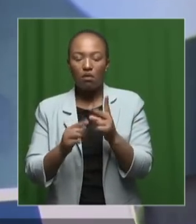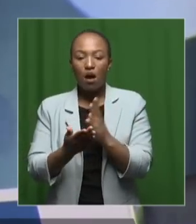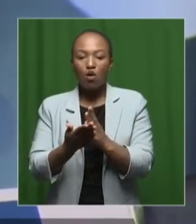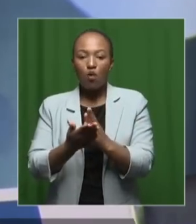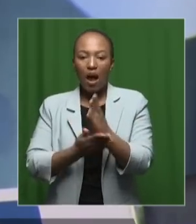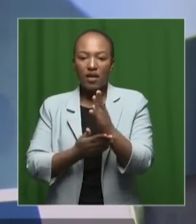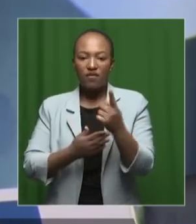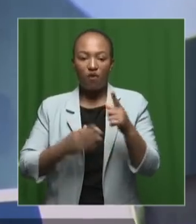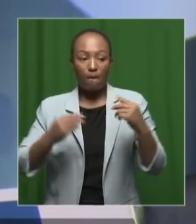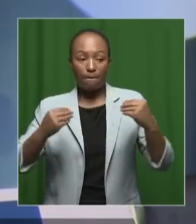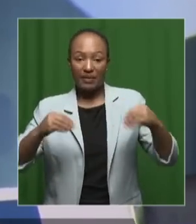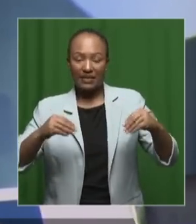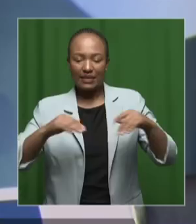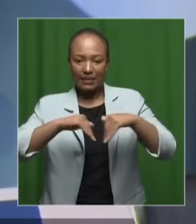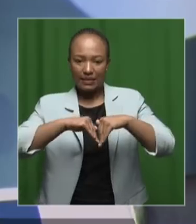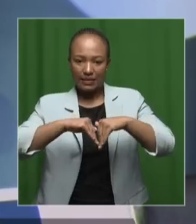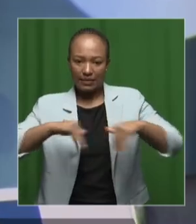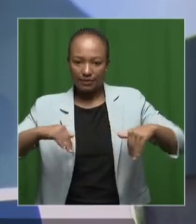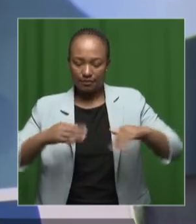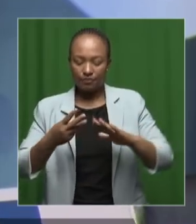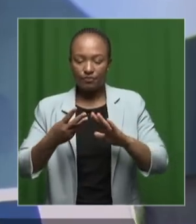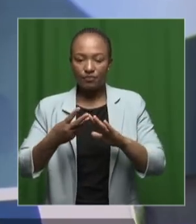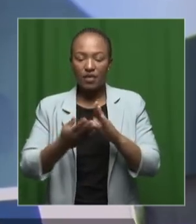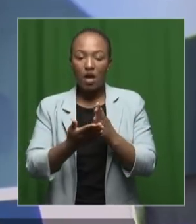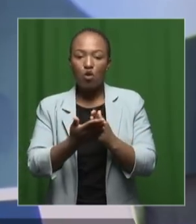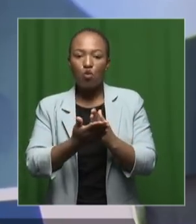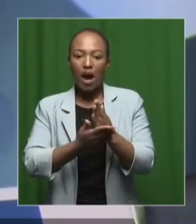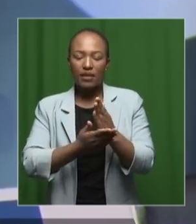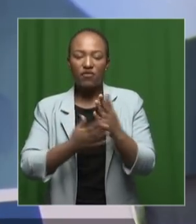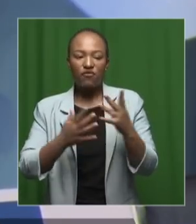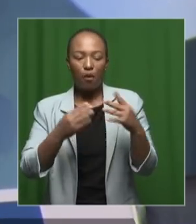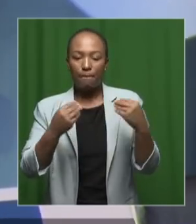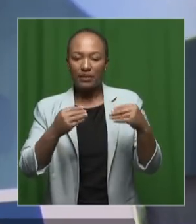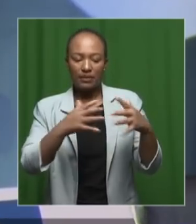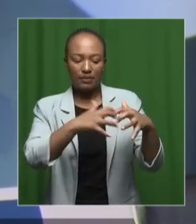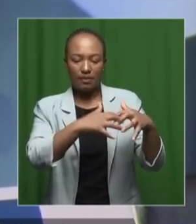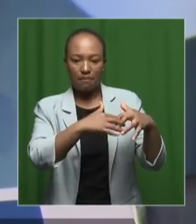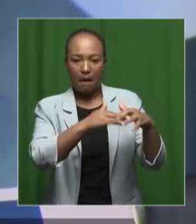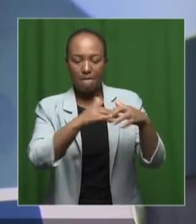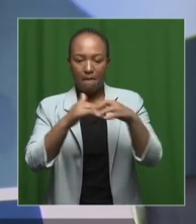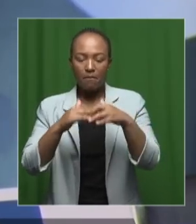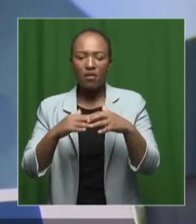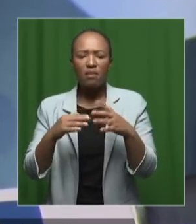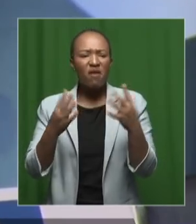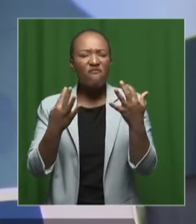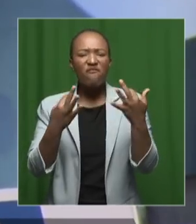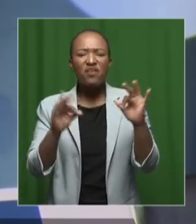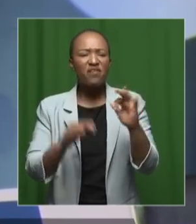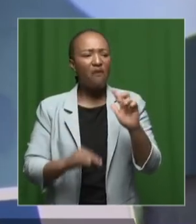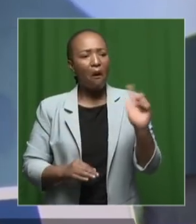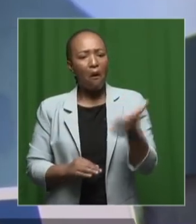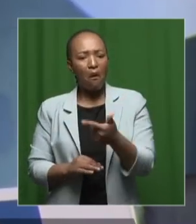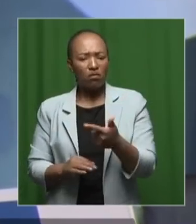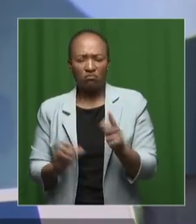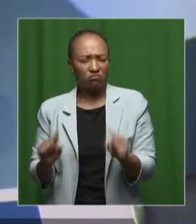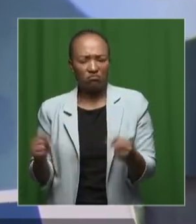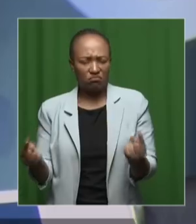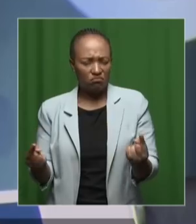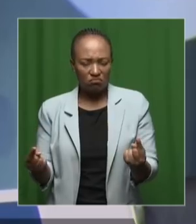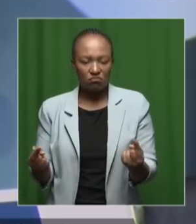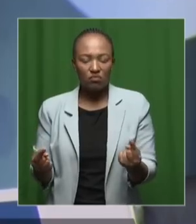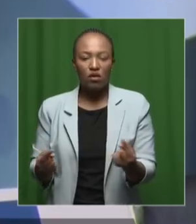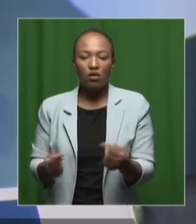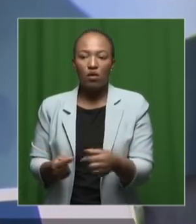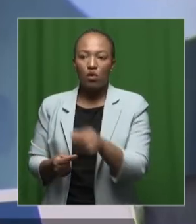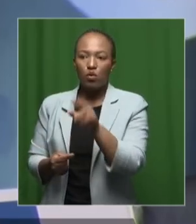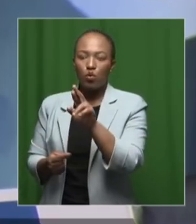separate element, and then it's the right of establishment. But you cannot just have a free-for-all. And the challenge we have in this country, in the United